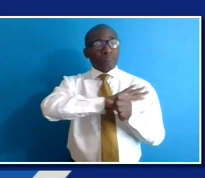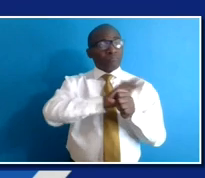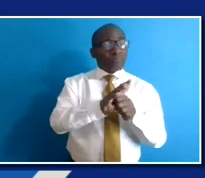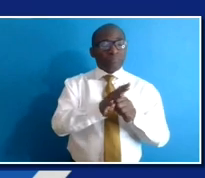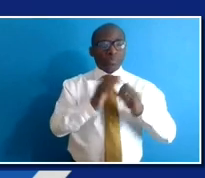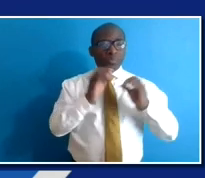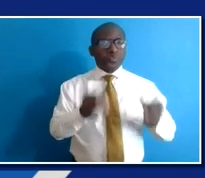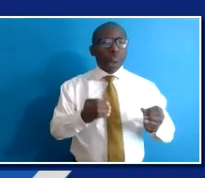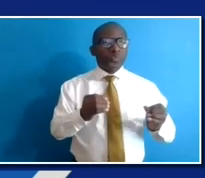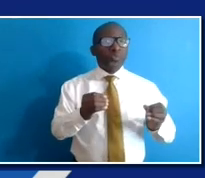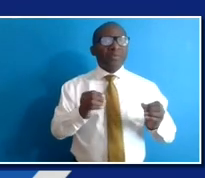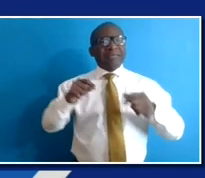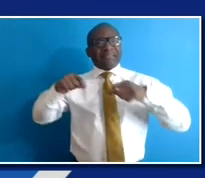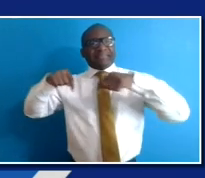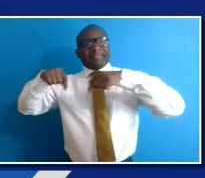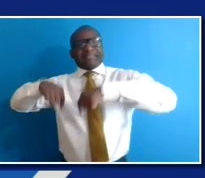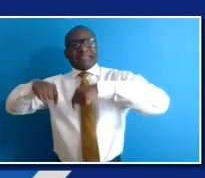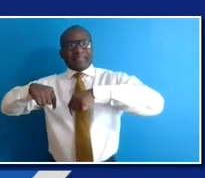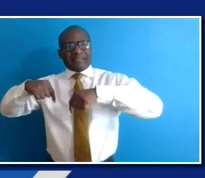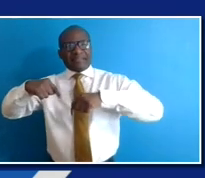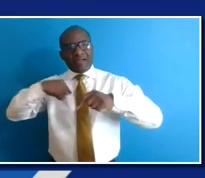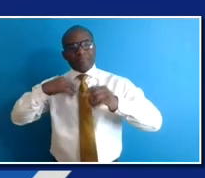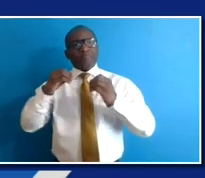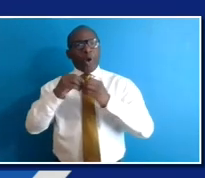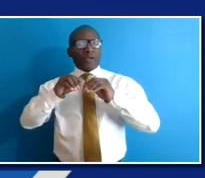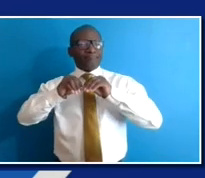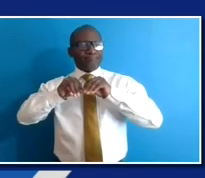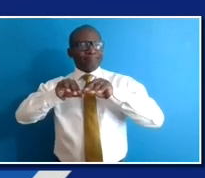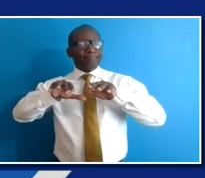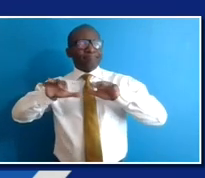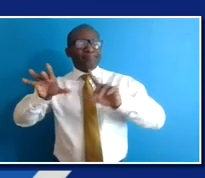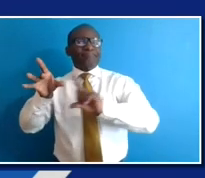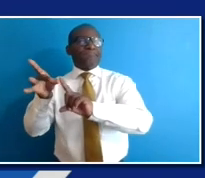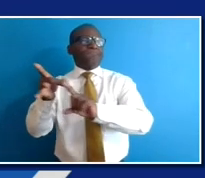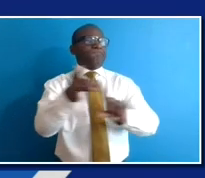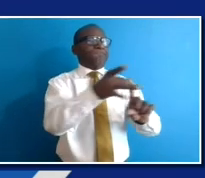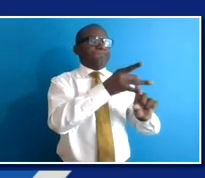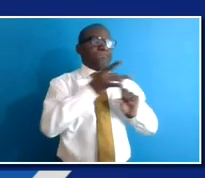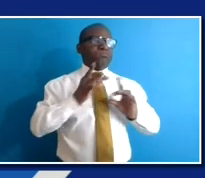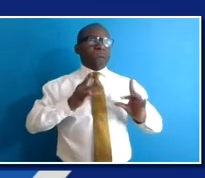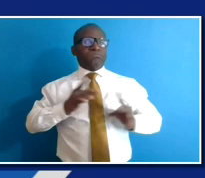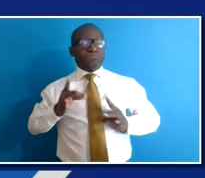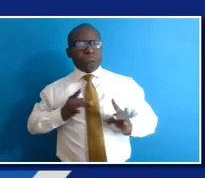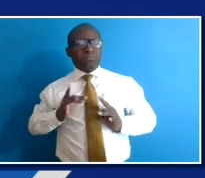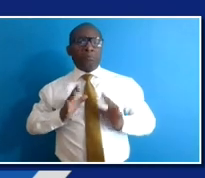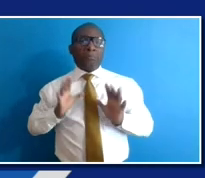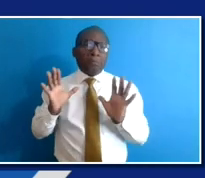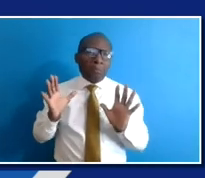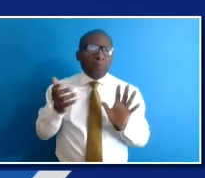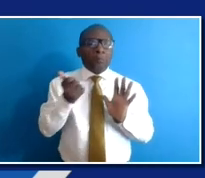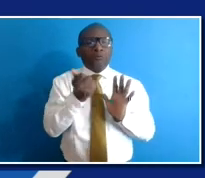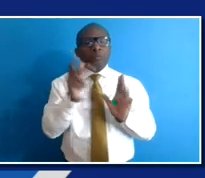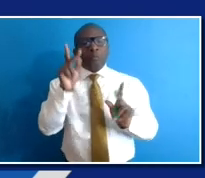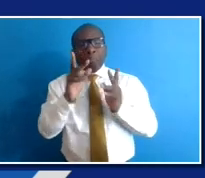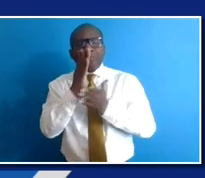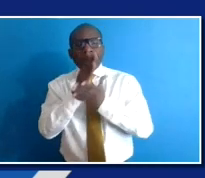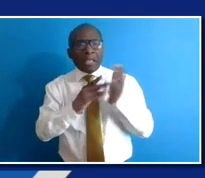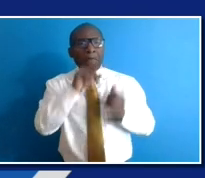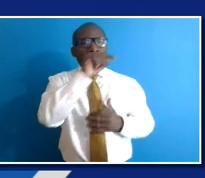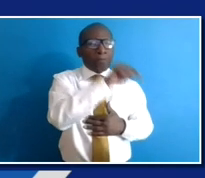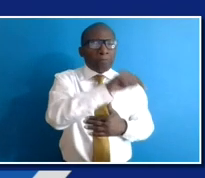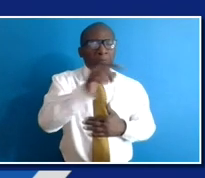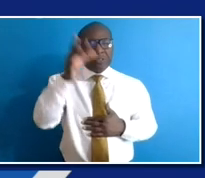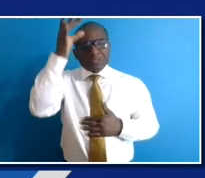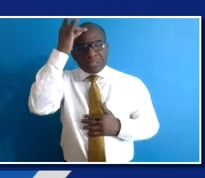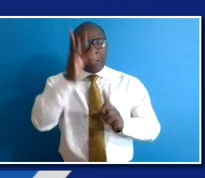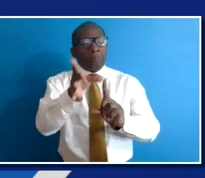greater number, have not contracted the disease. And then for those that have contracted it, 80% of them have been able to fight the disease off within